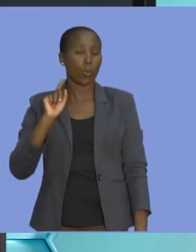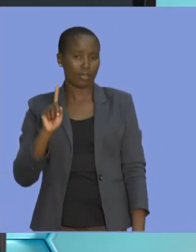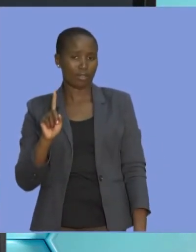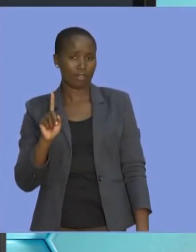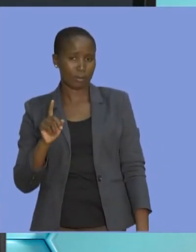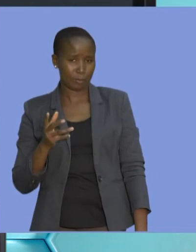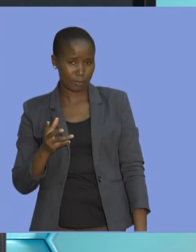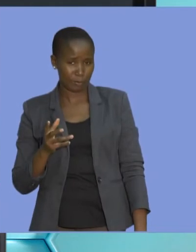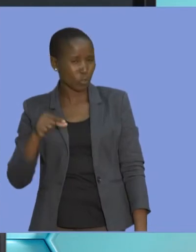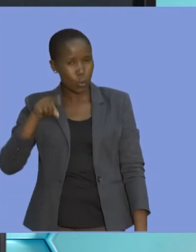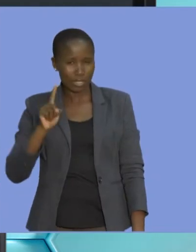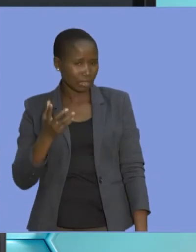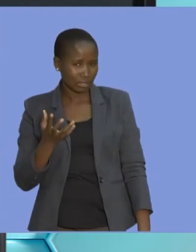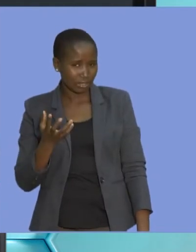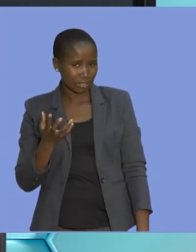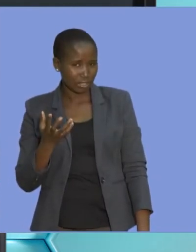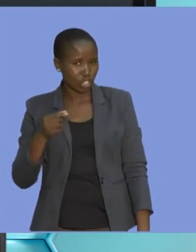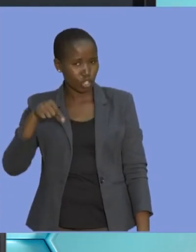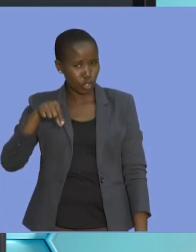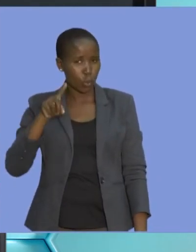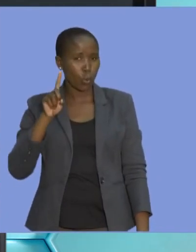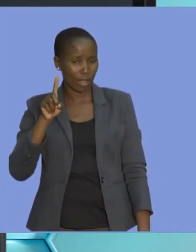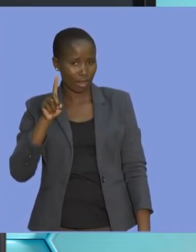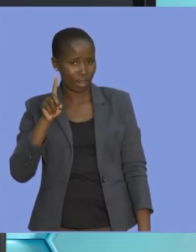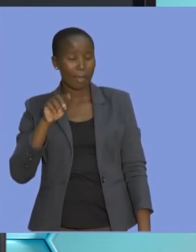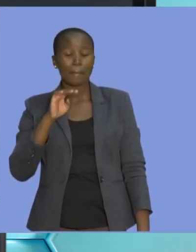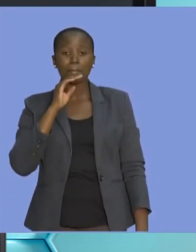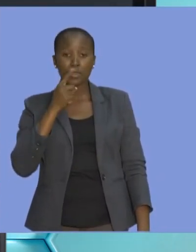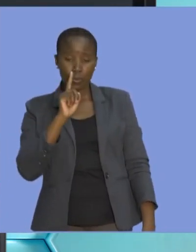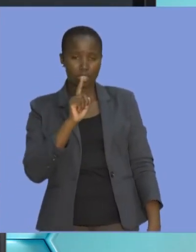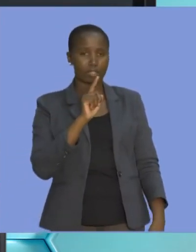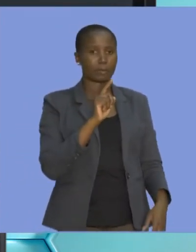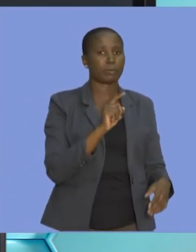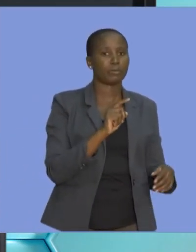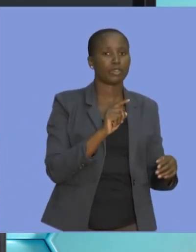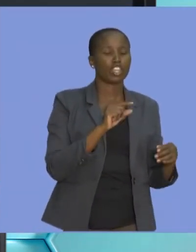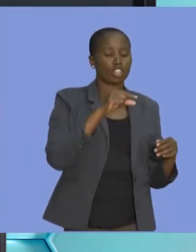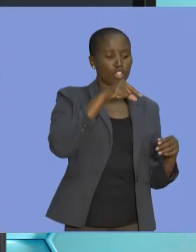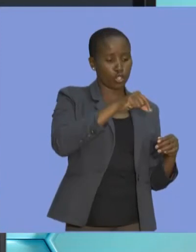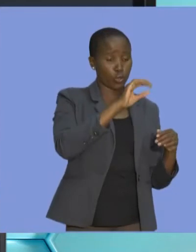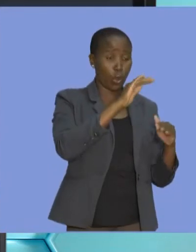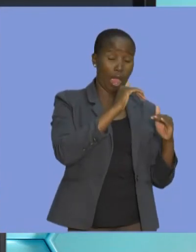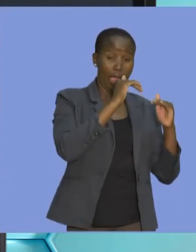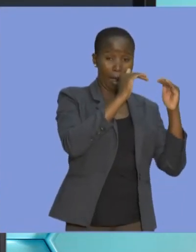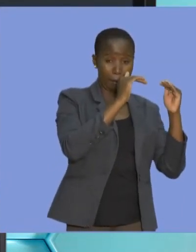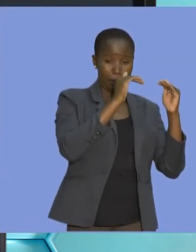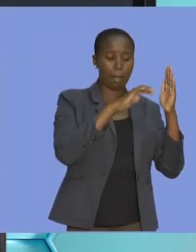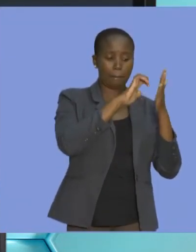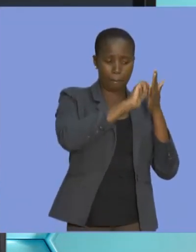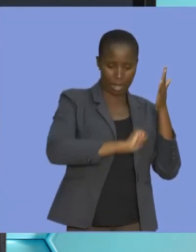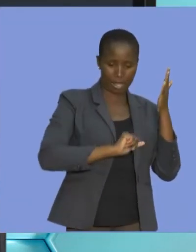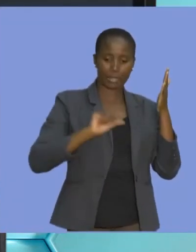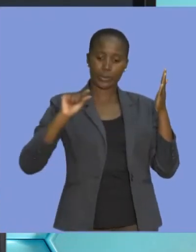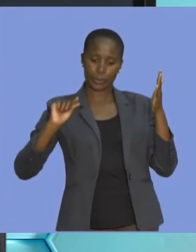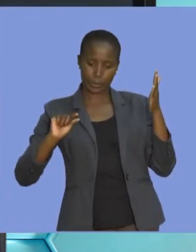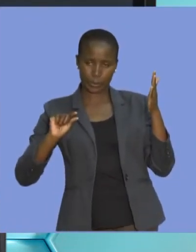Q1. Q1 is the upper quartile minus the lower quartile. The upper quartile is Q3, the lower